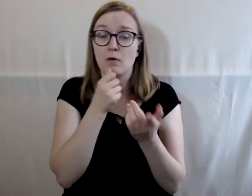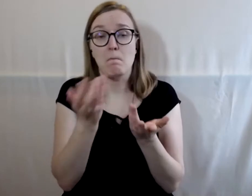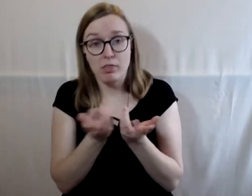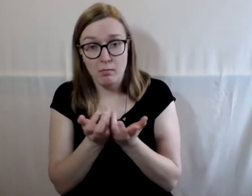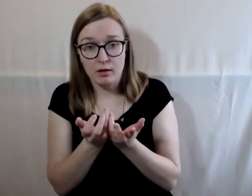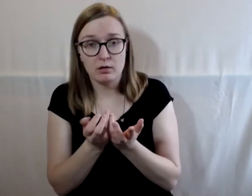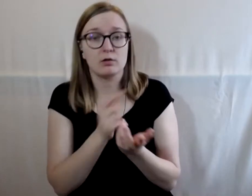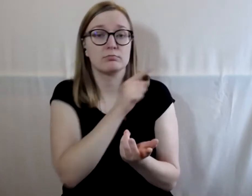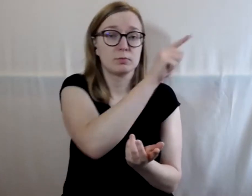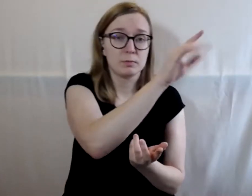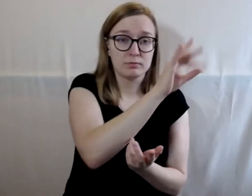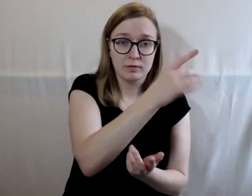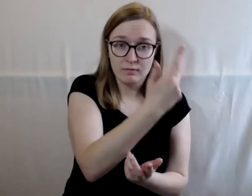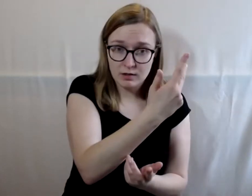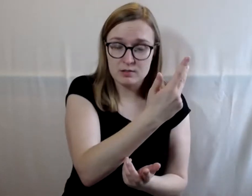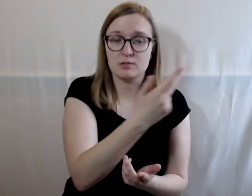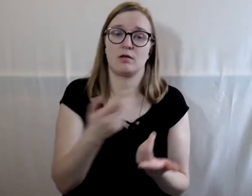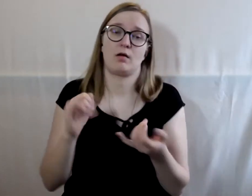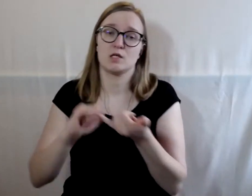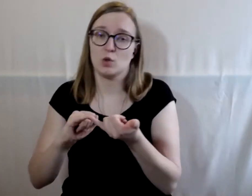it's, yes,